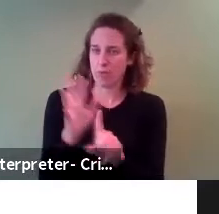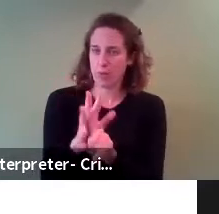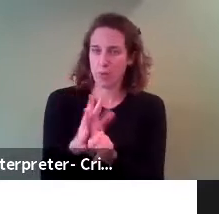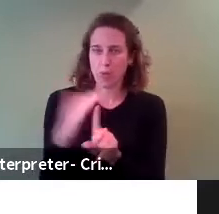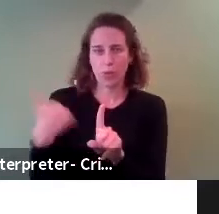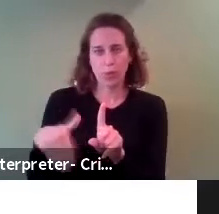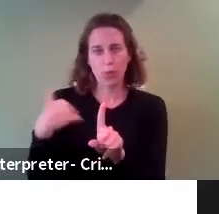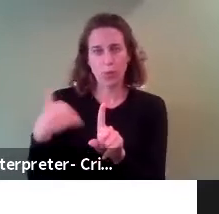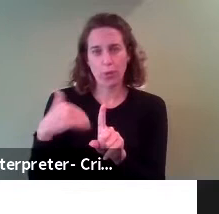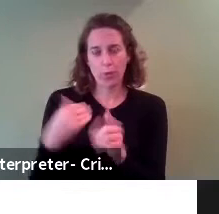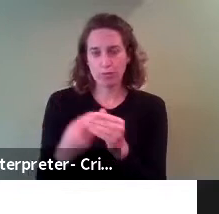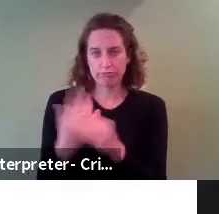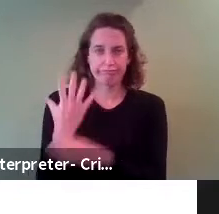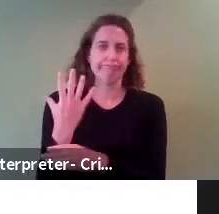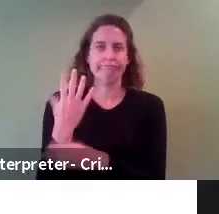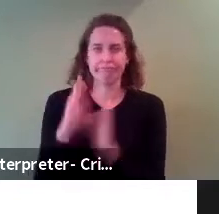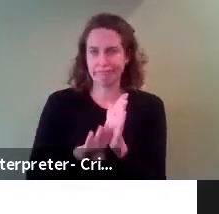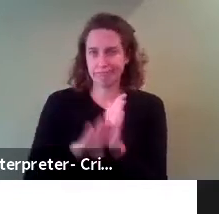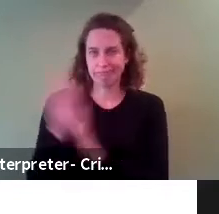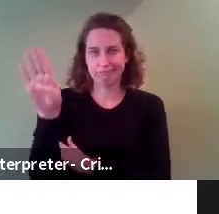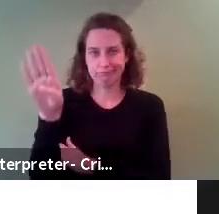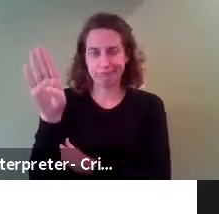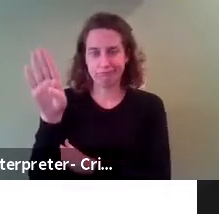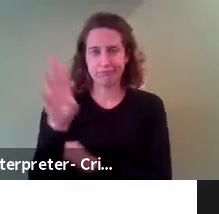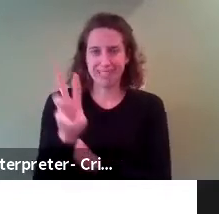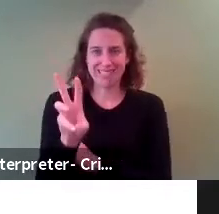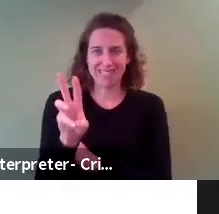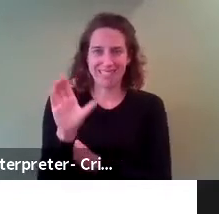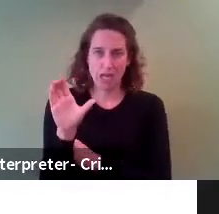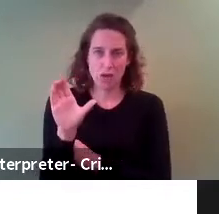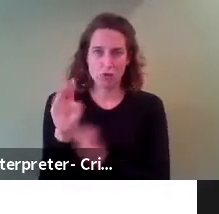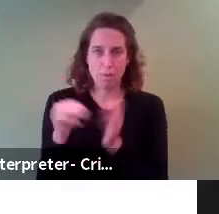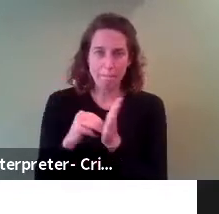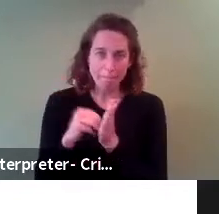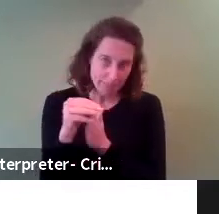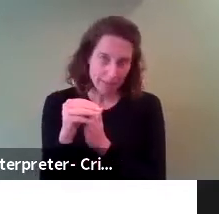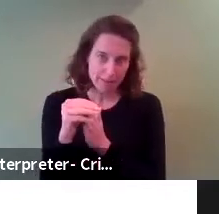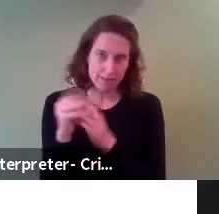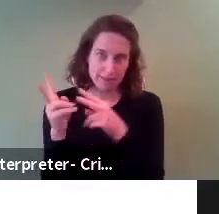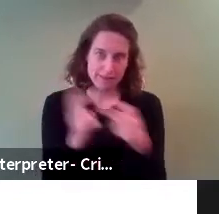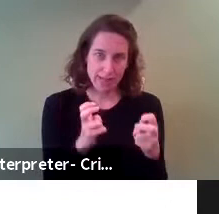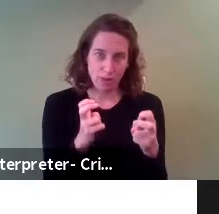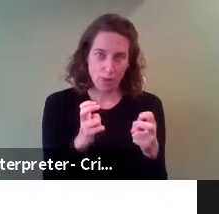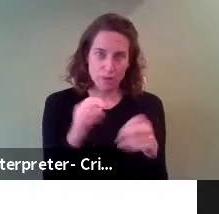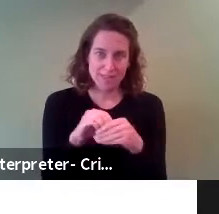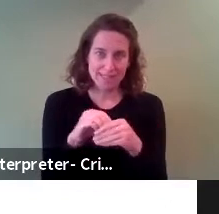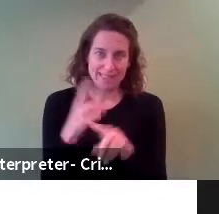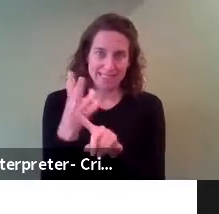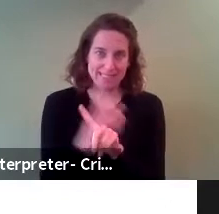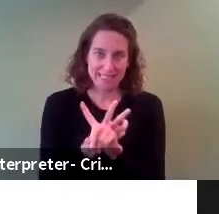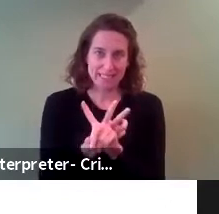grew in the first half of this year by 600 million downloads in just 6 months. They're now at 2